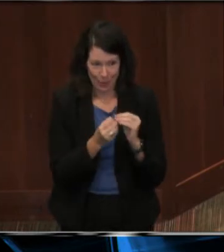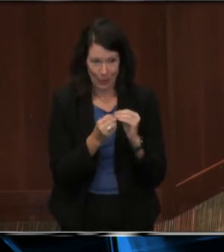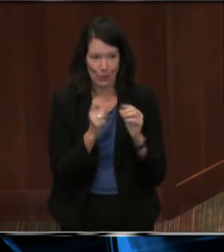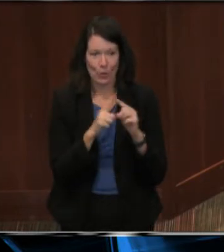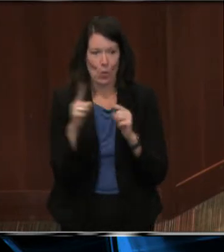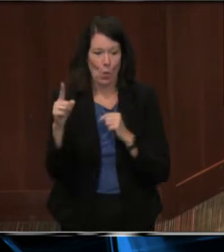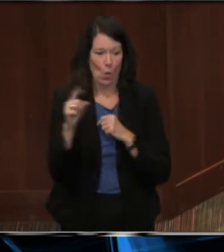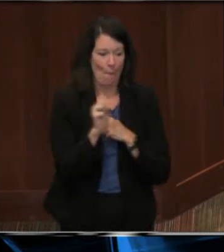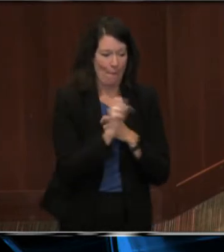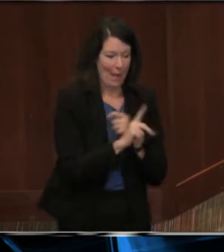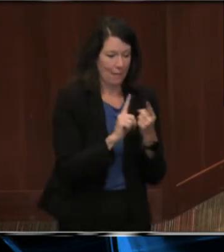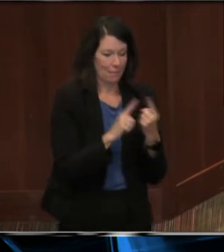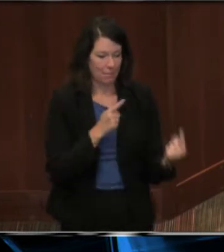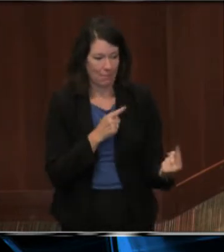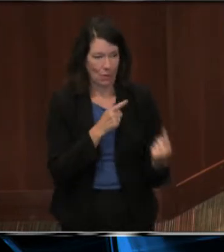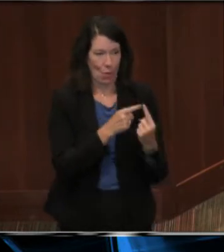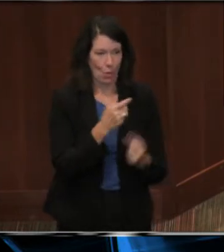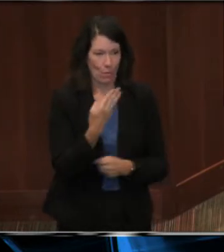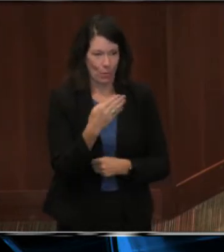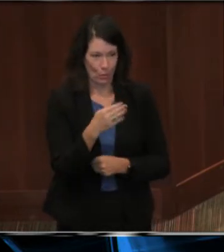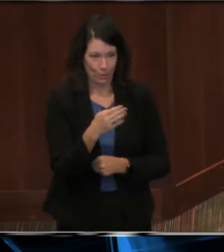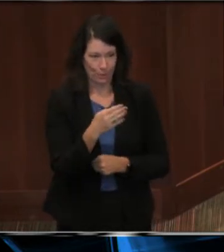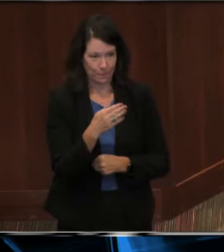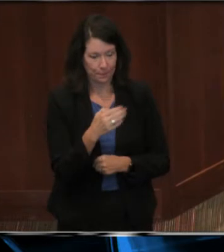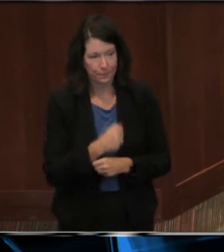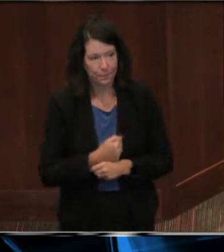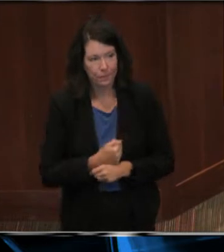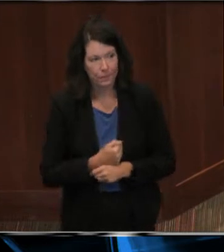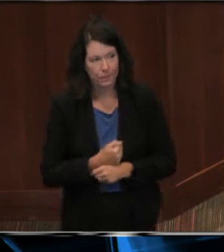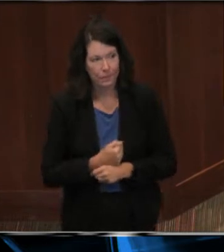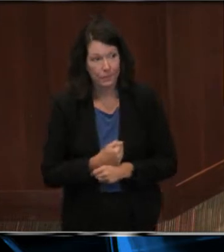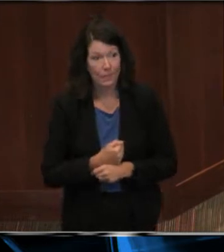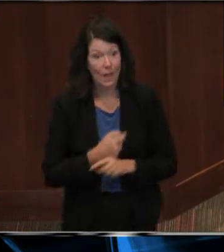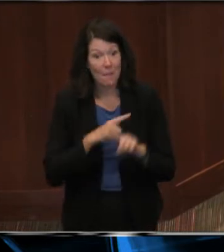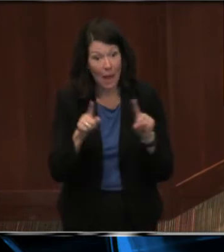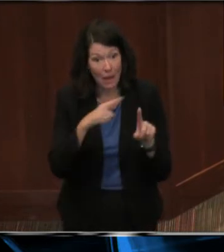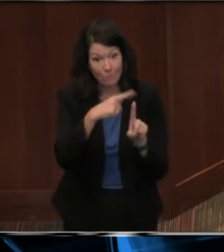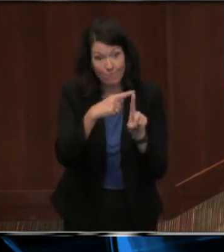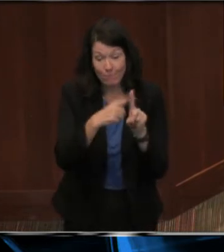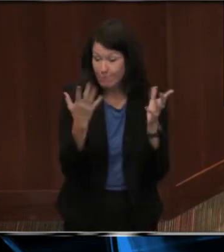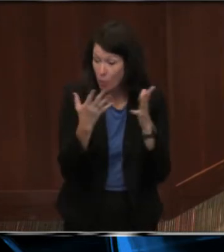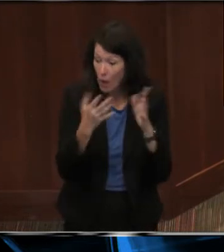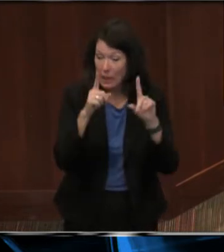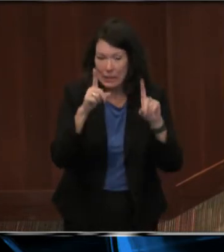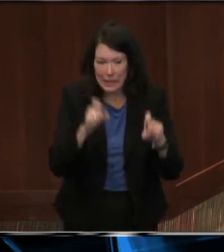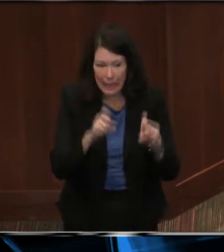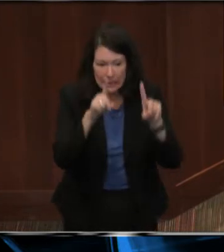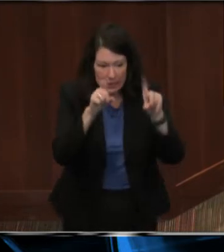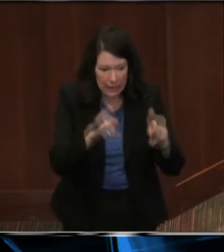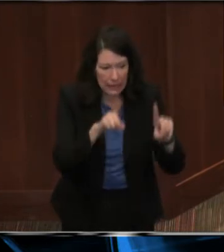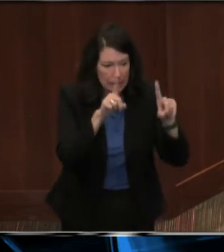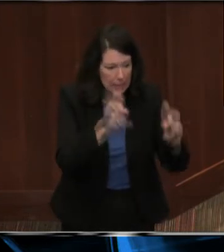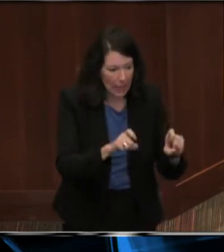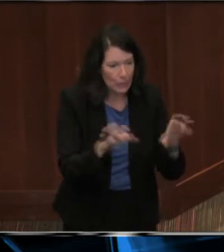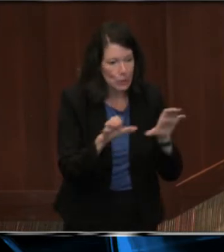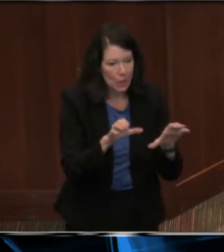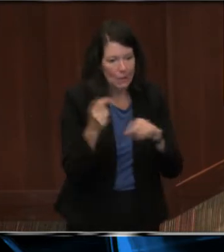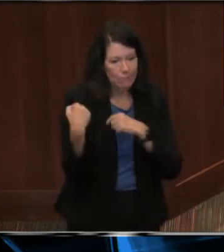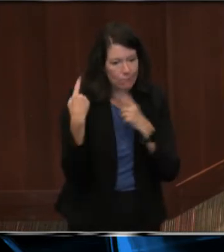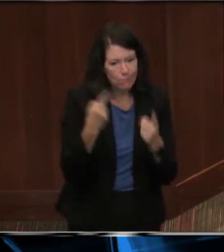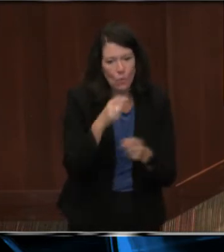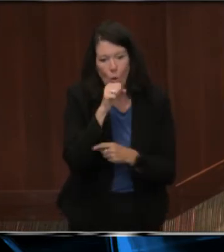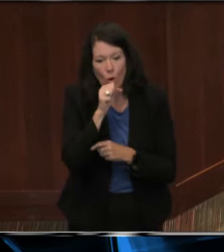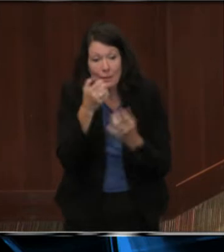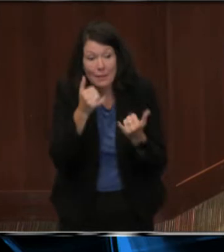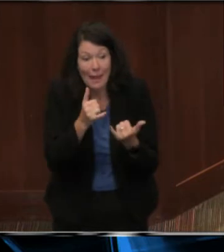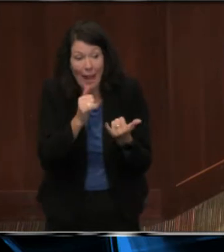to return to the goal of blue. What is good to see here, though, is that the tests performed were in the orange, and